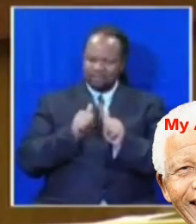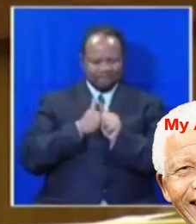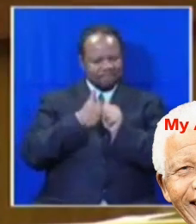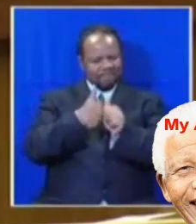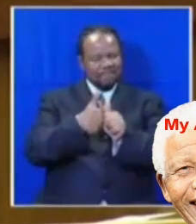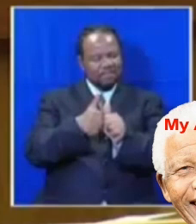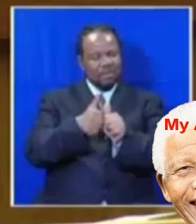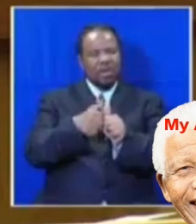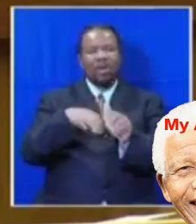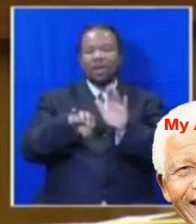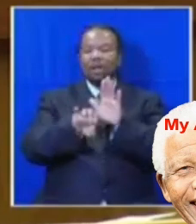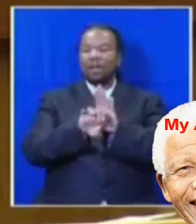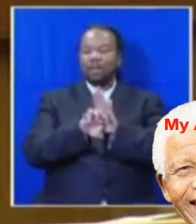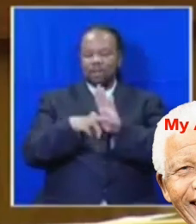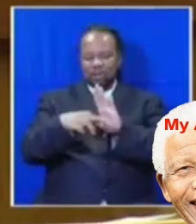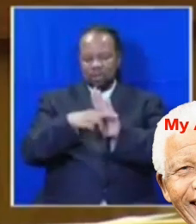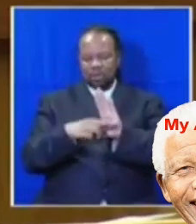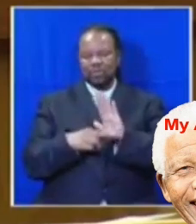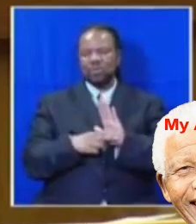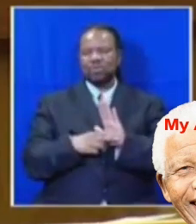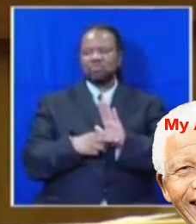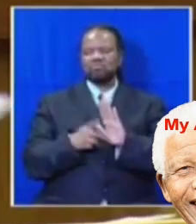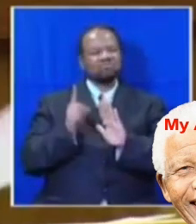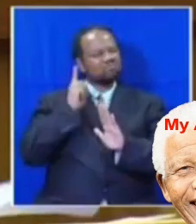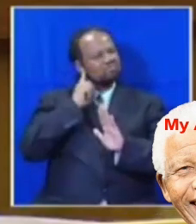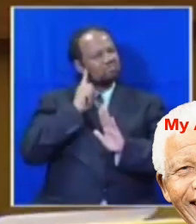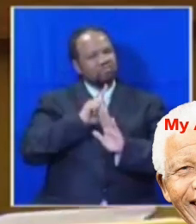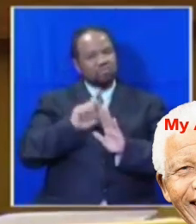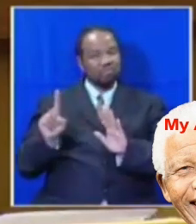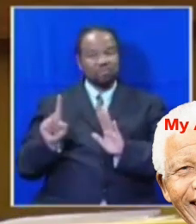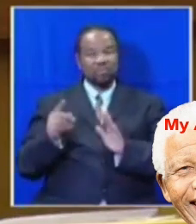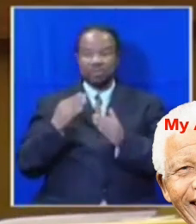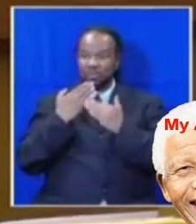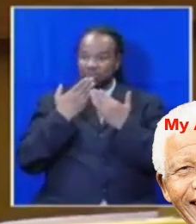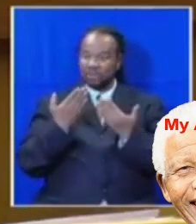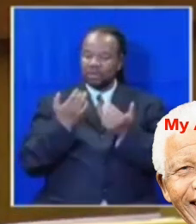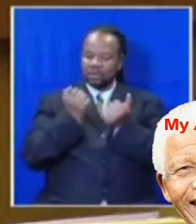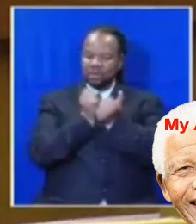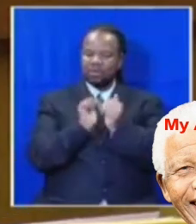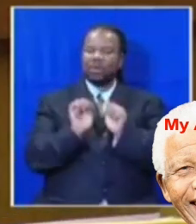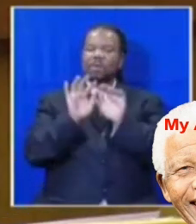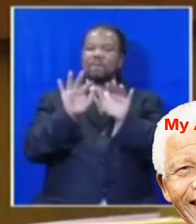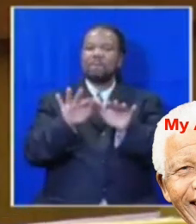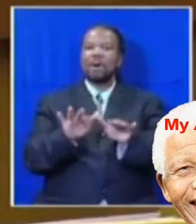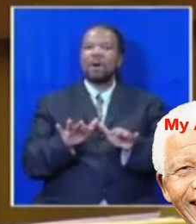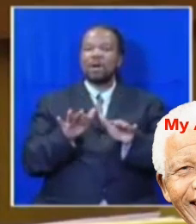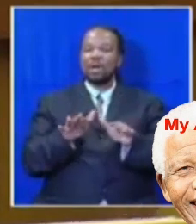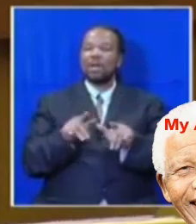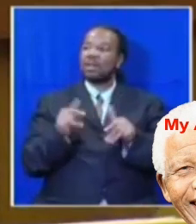ethics has indeed turned our democratic parliament into a